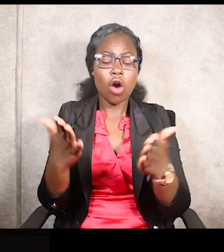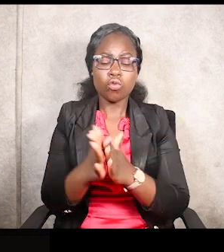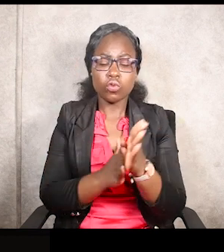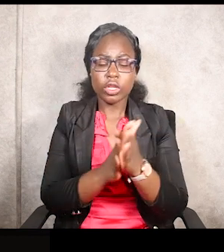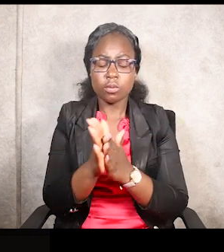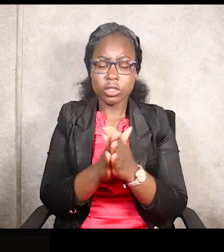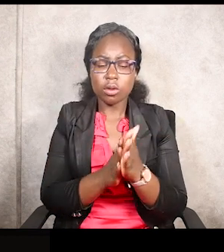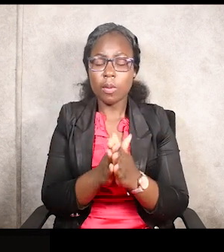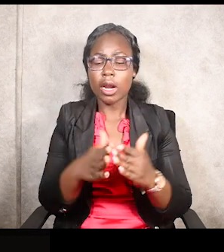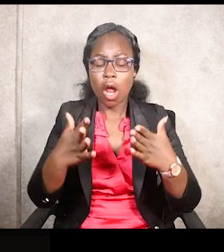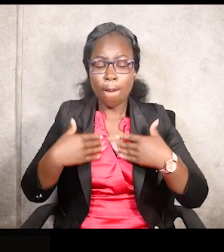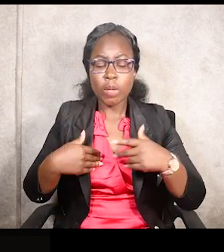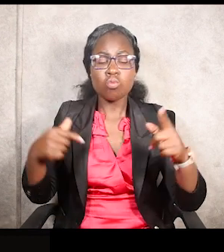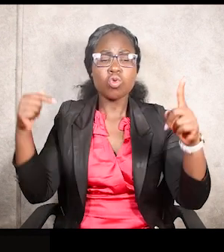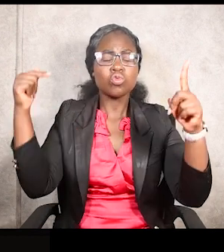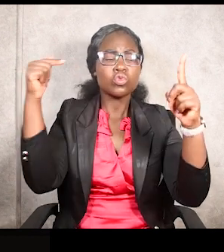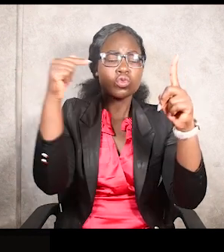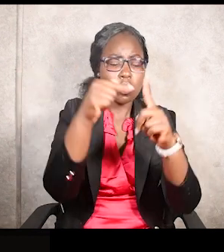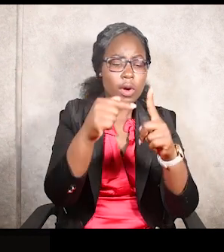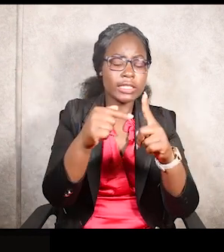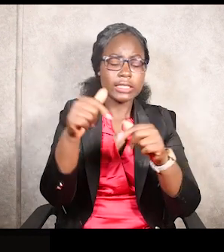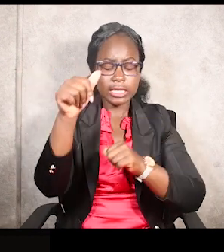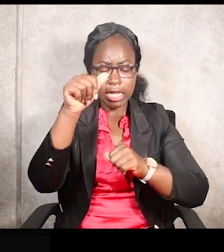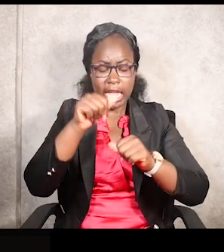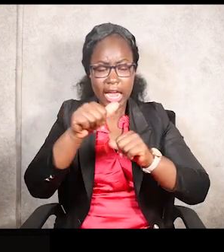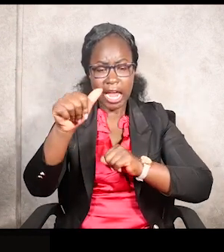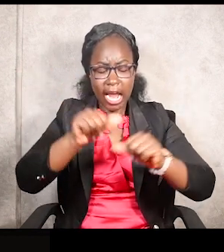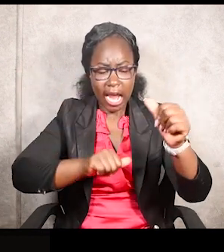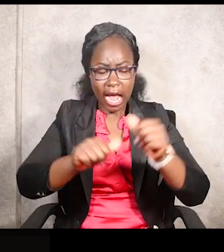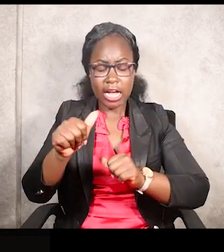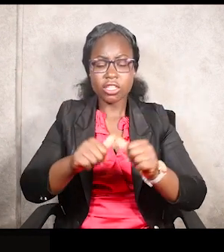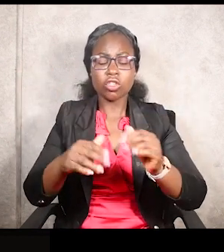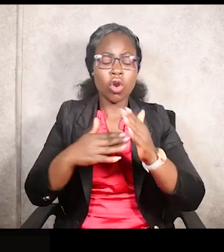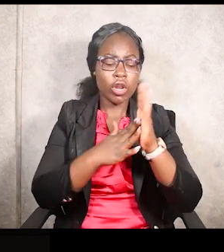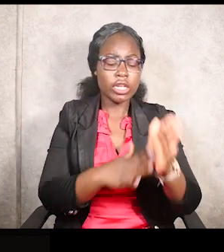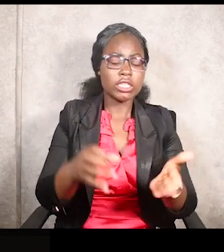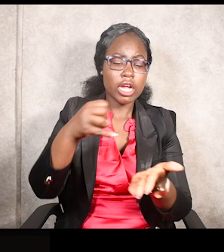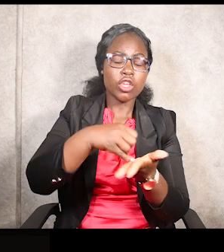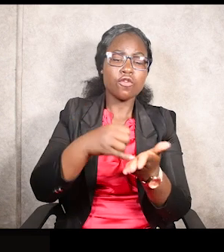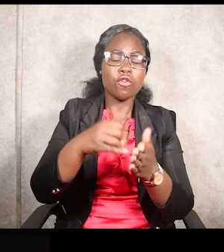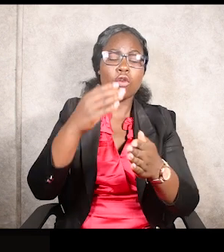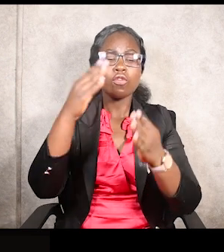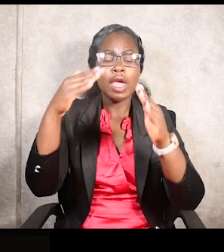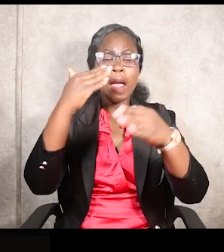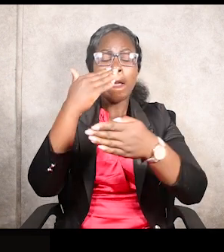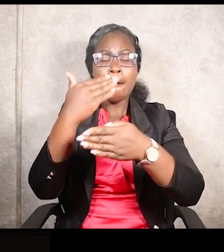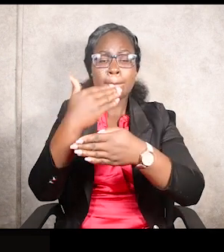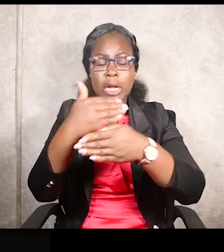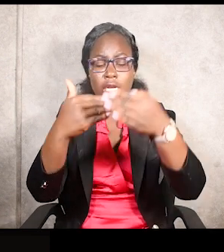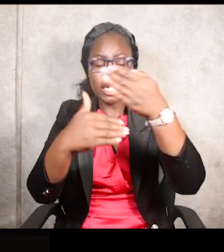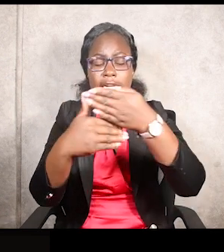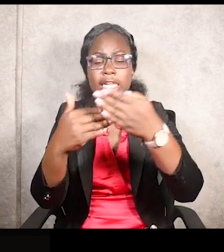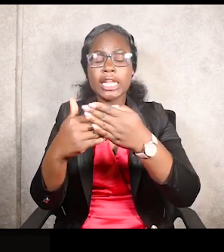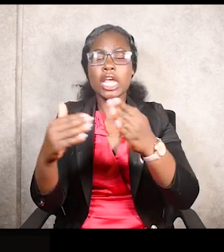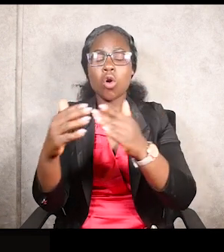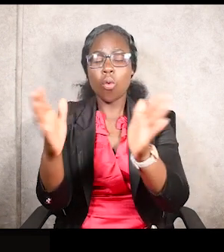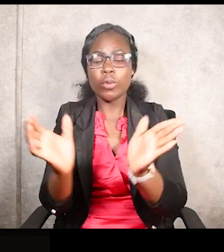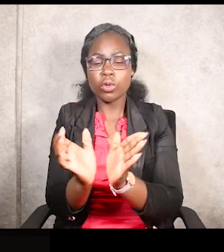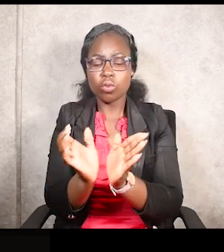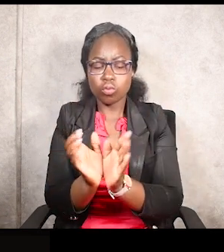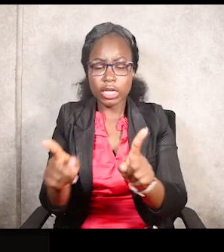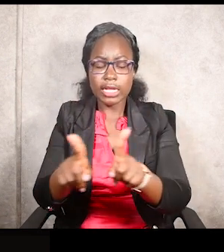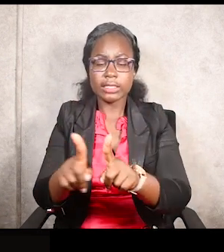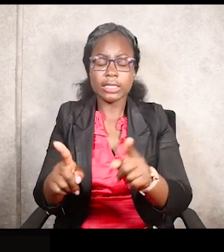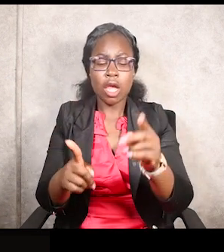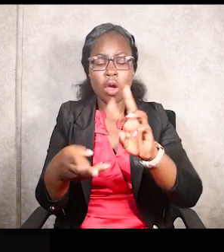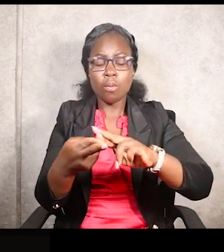and motivate people towards action. Leadership also involves building communities and building relationships because